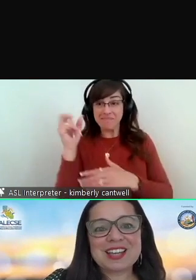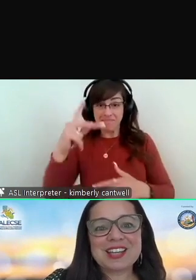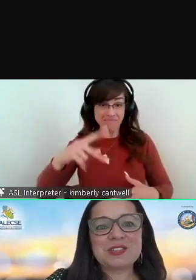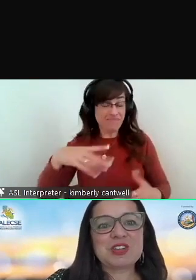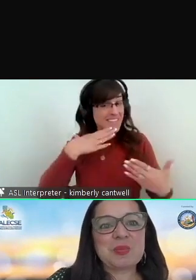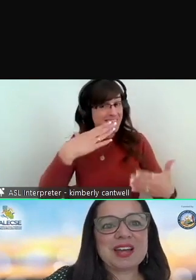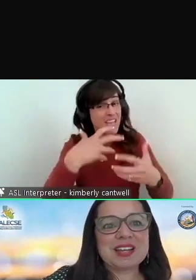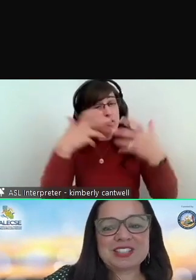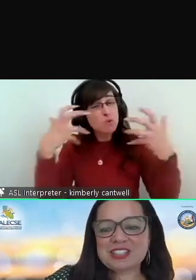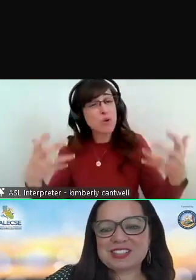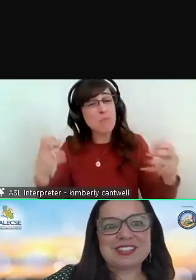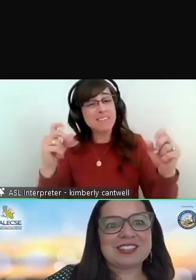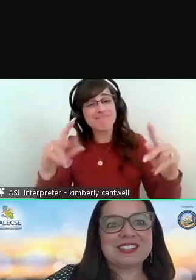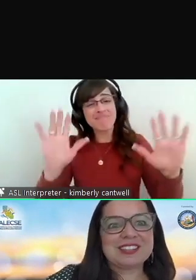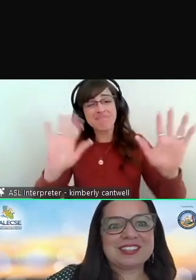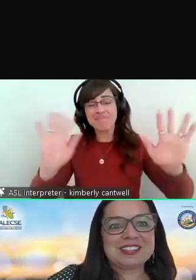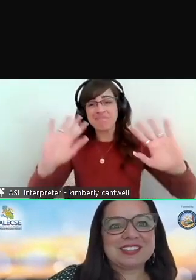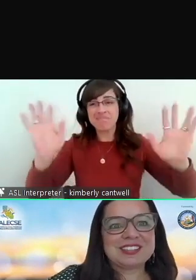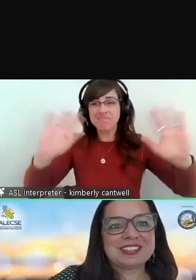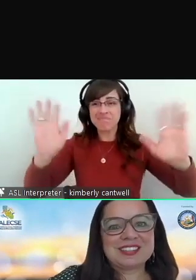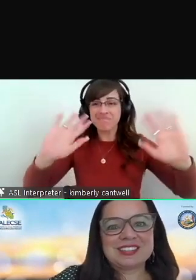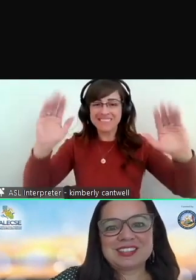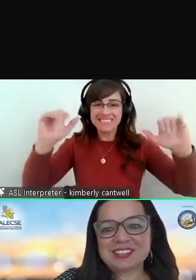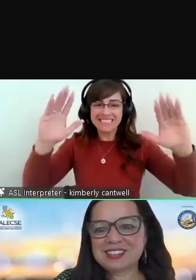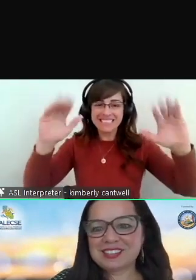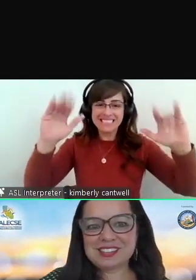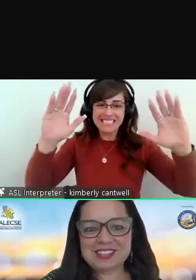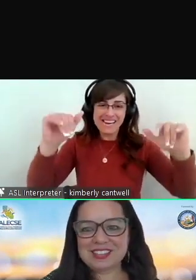presentation. Thank you so much.